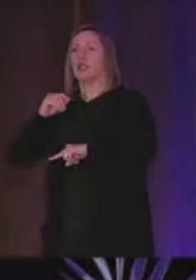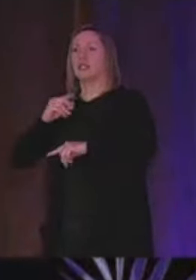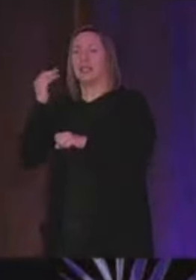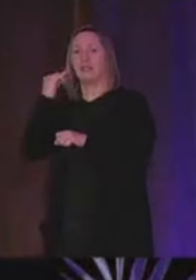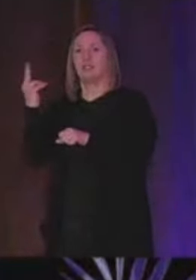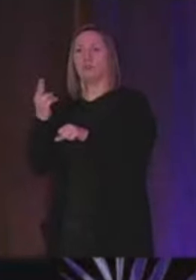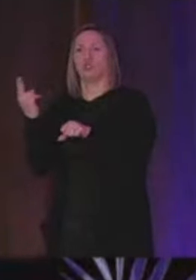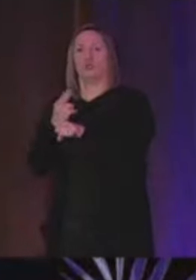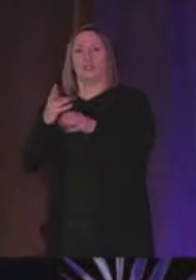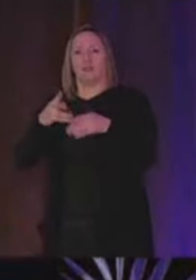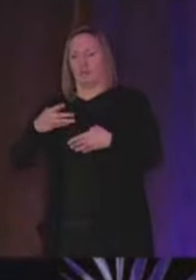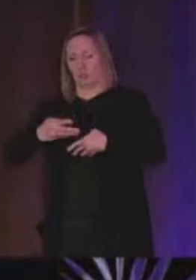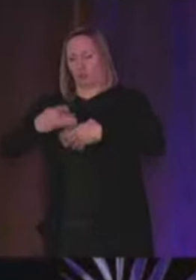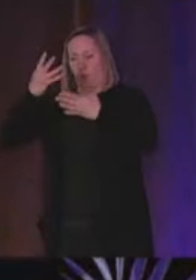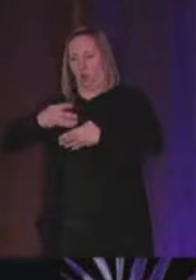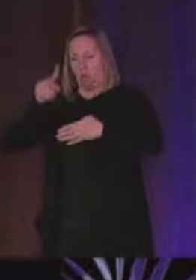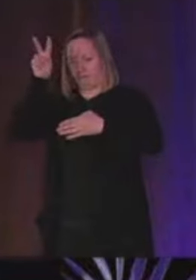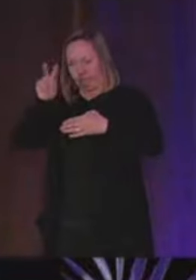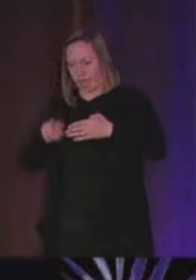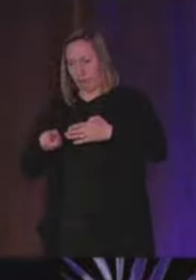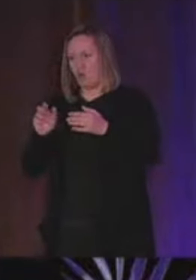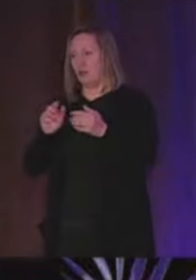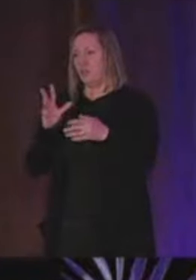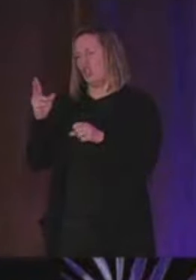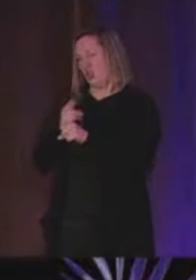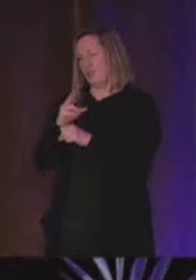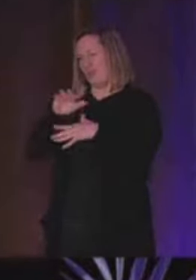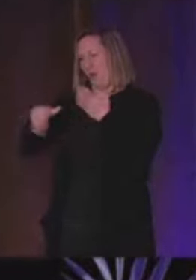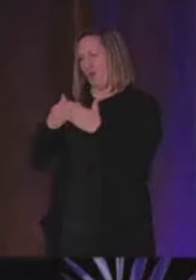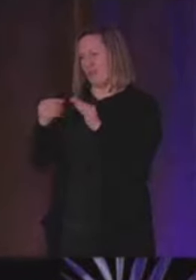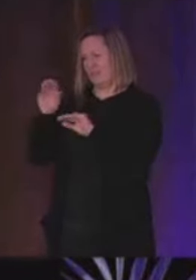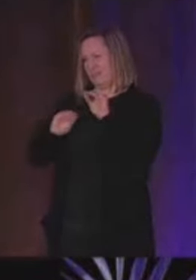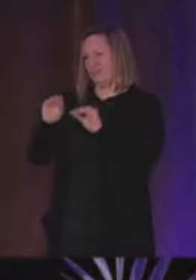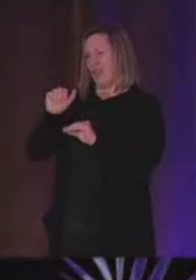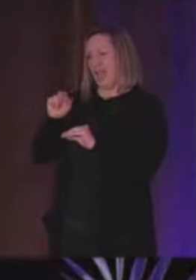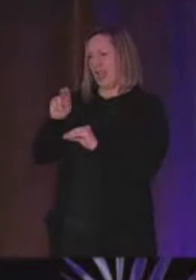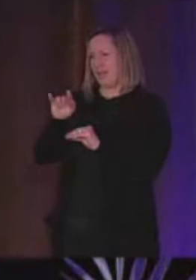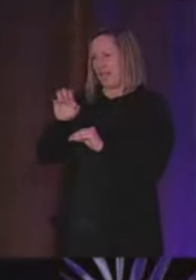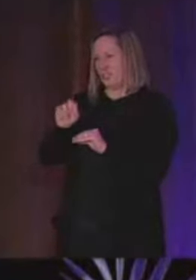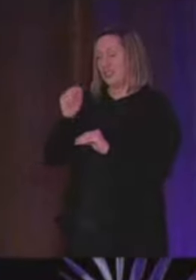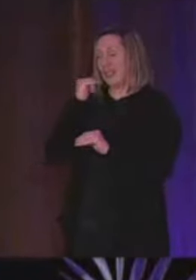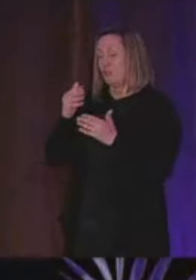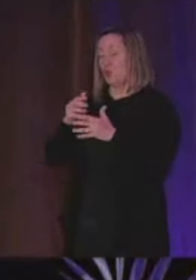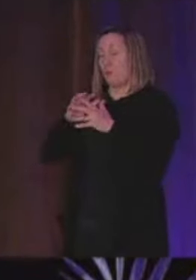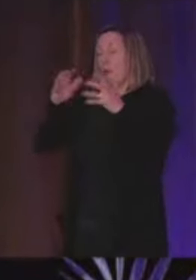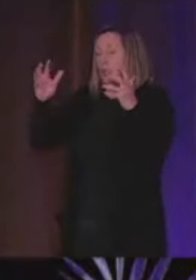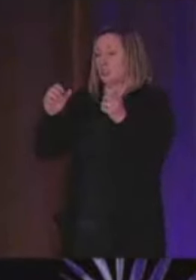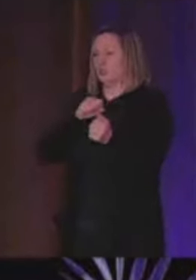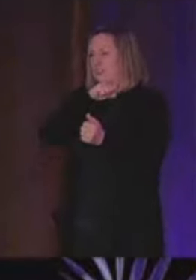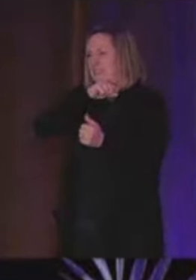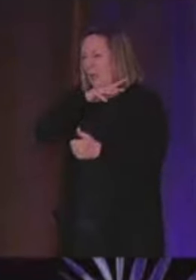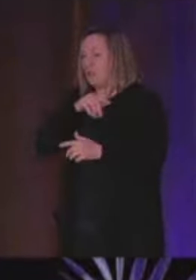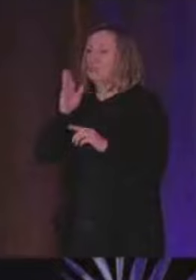page with all those animations. If you go too ambitious or too sloppy, you might